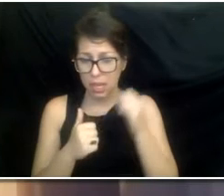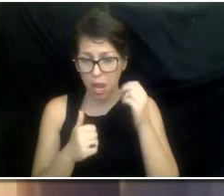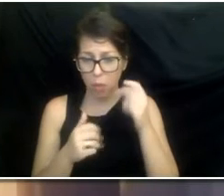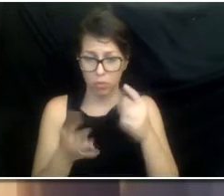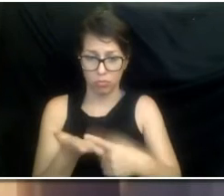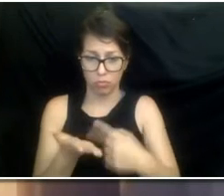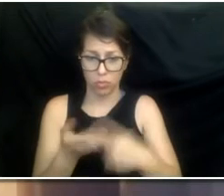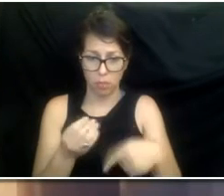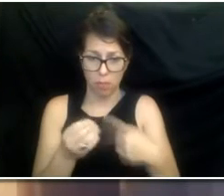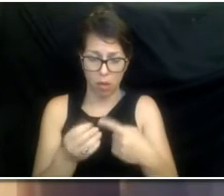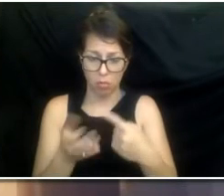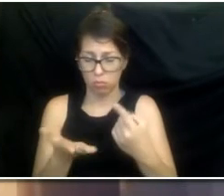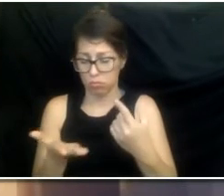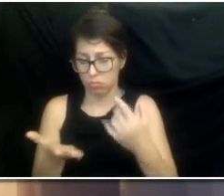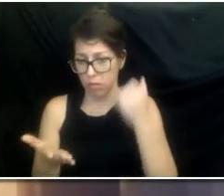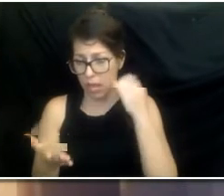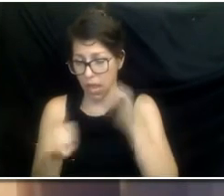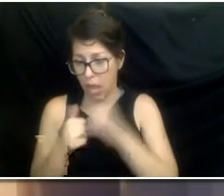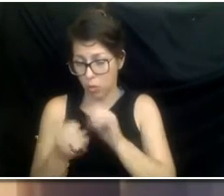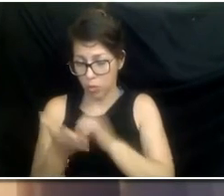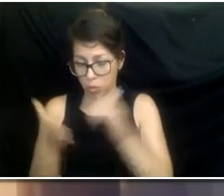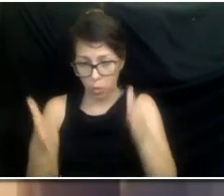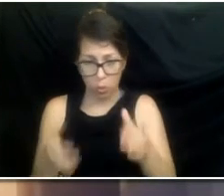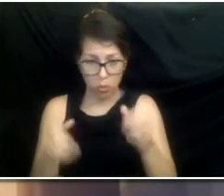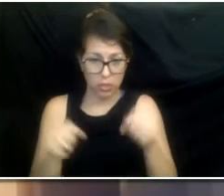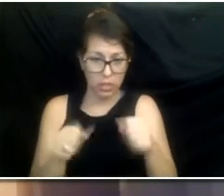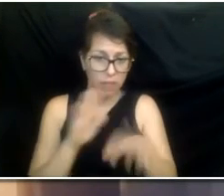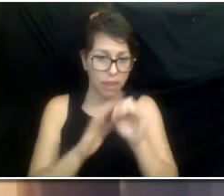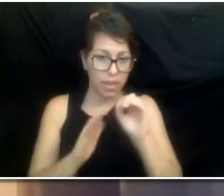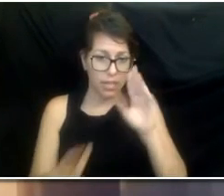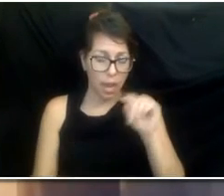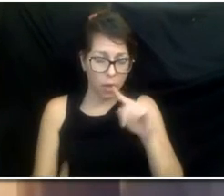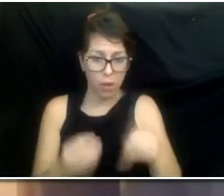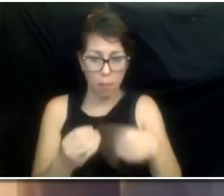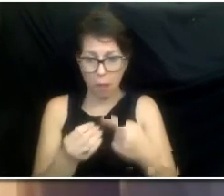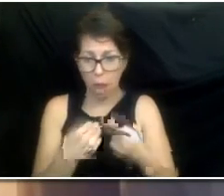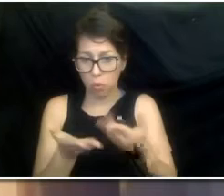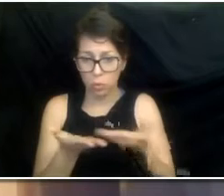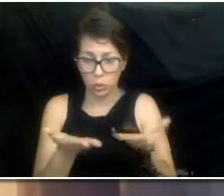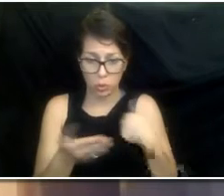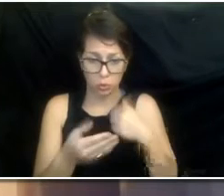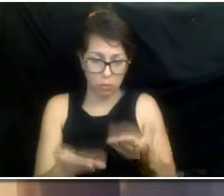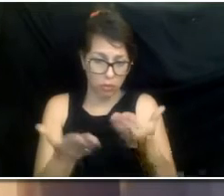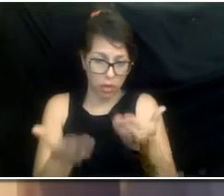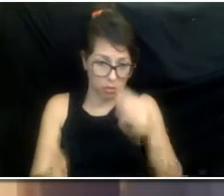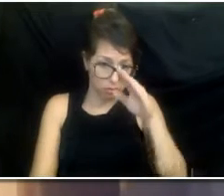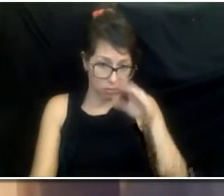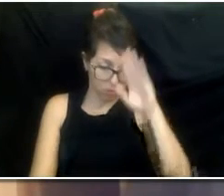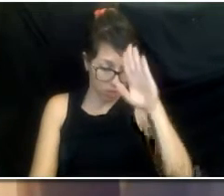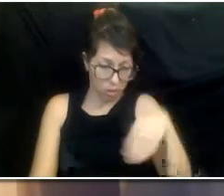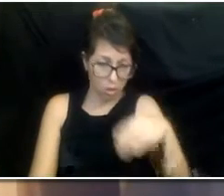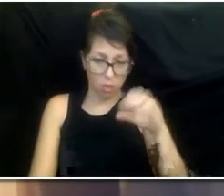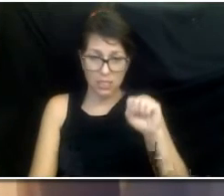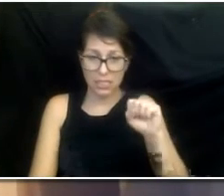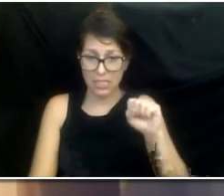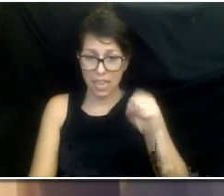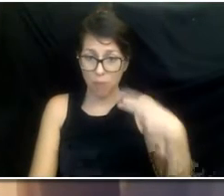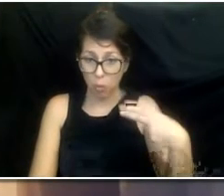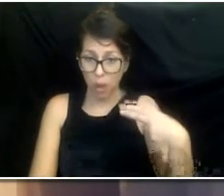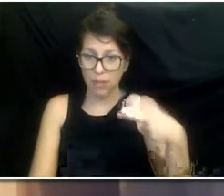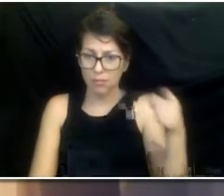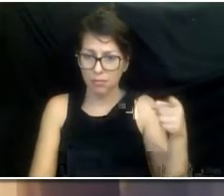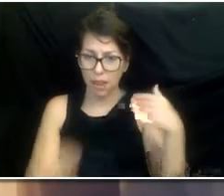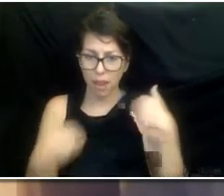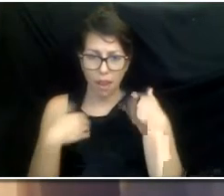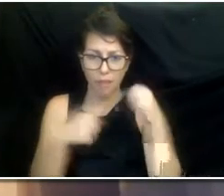into effect many of safe Horizon staff are now working remotely as their program sites have physically closed for example The Advocates who